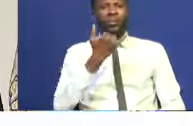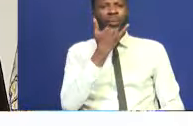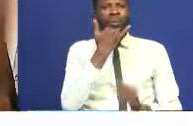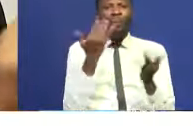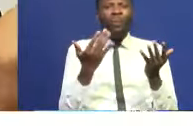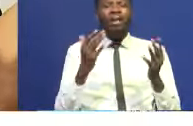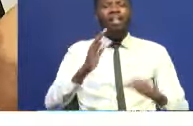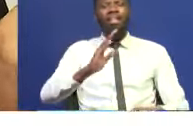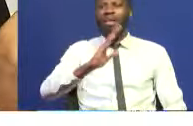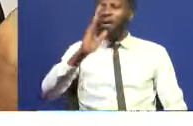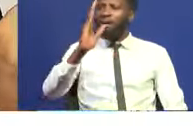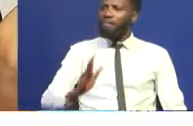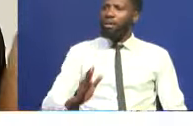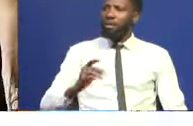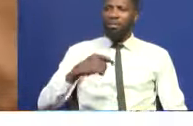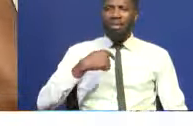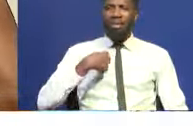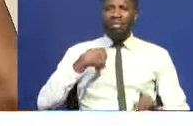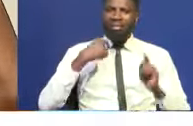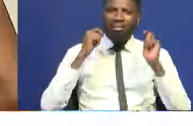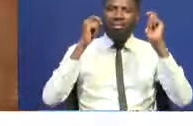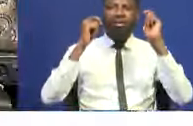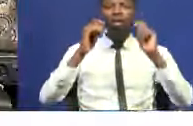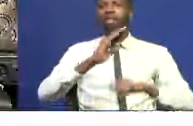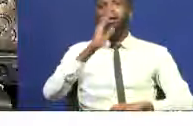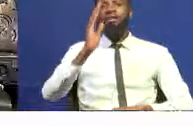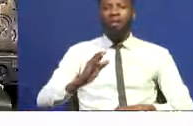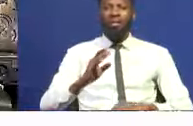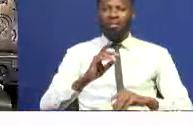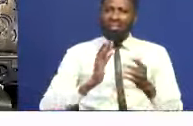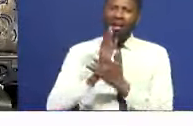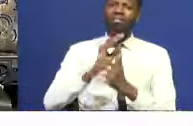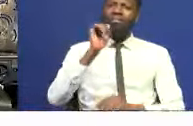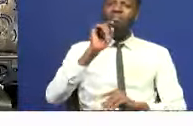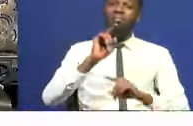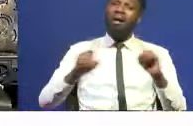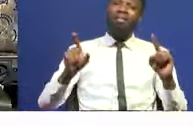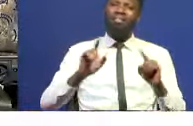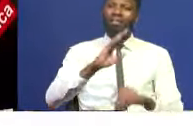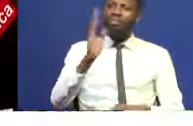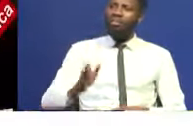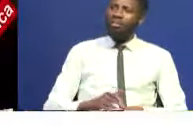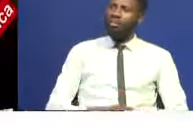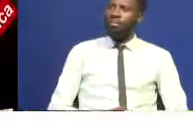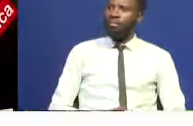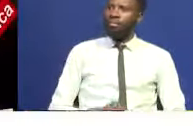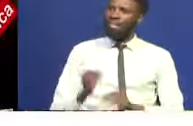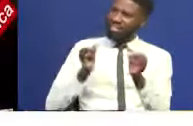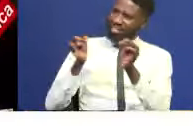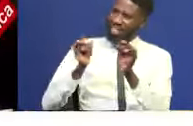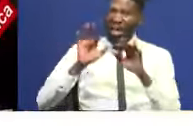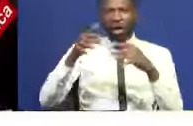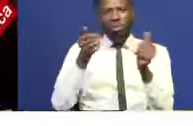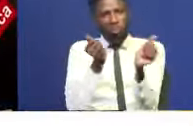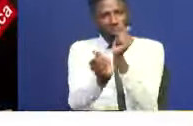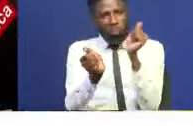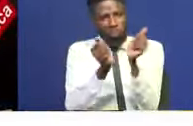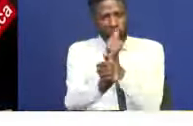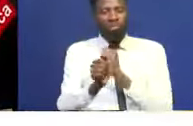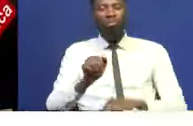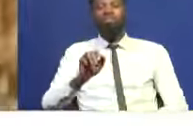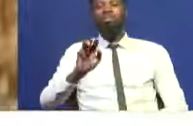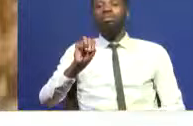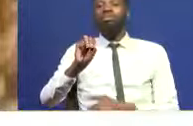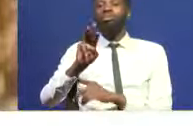even go on the street to protest, which is also right, but... Revealing details of their incarceration, Mwangi and Agatha shared